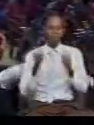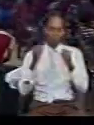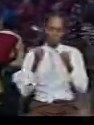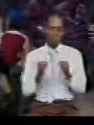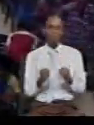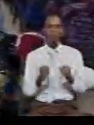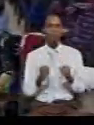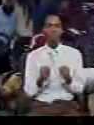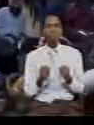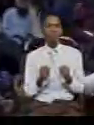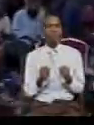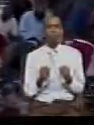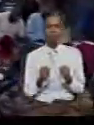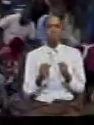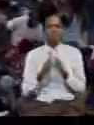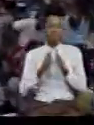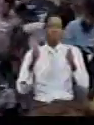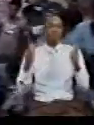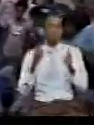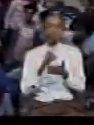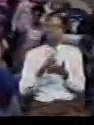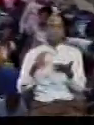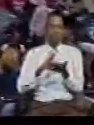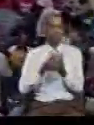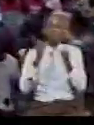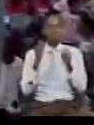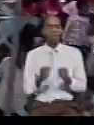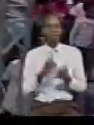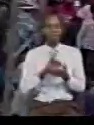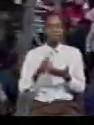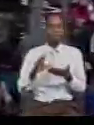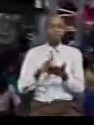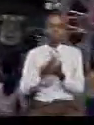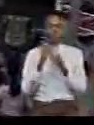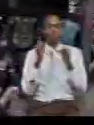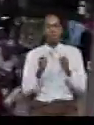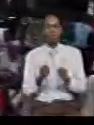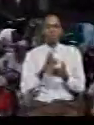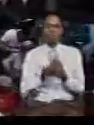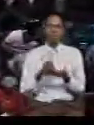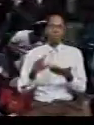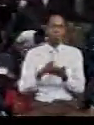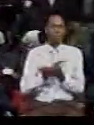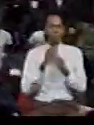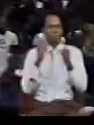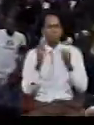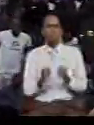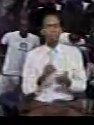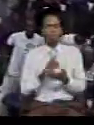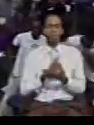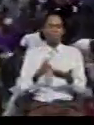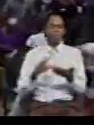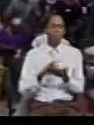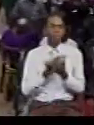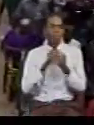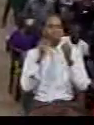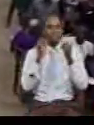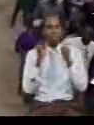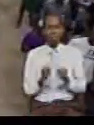Power. Supernatural. Supernatural. Supernatural.